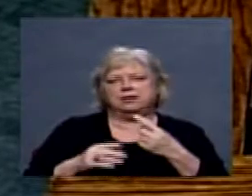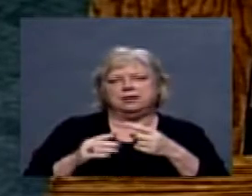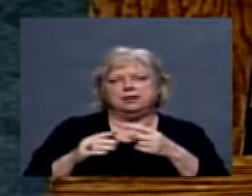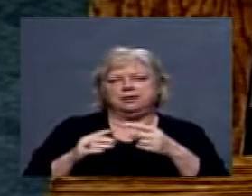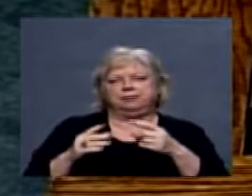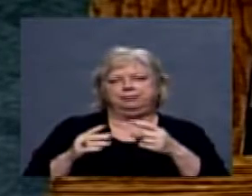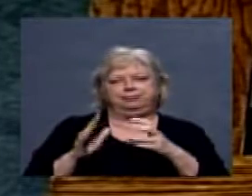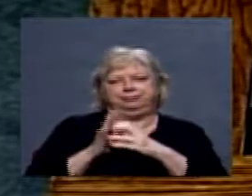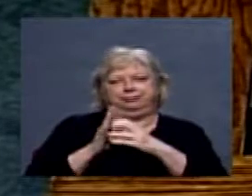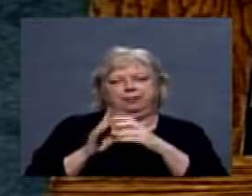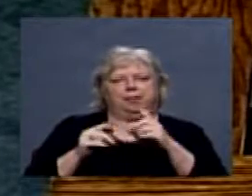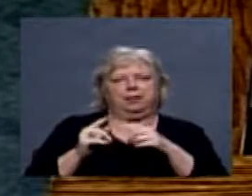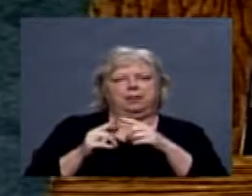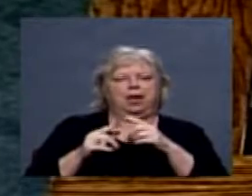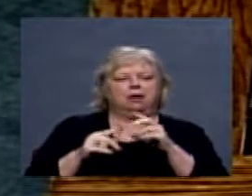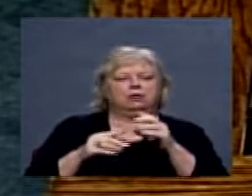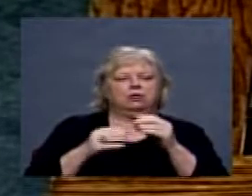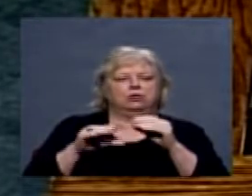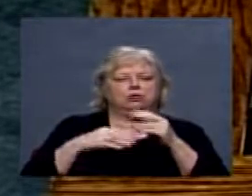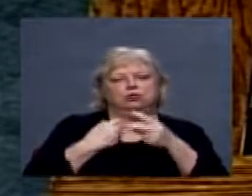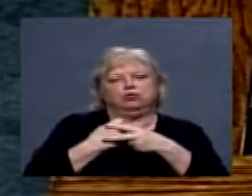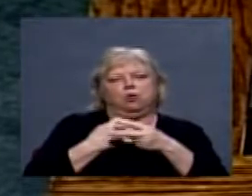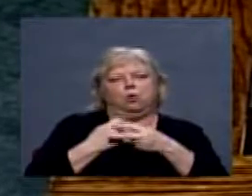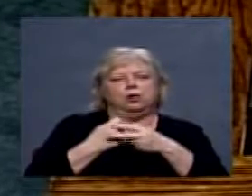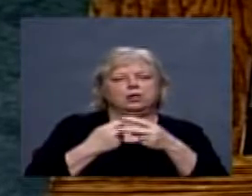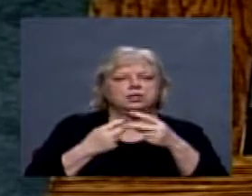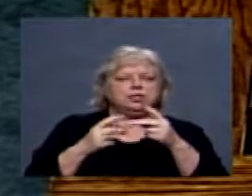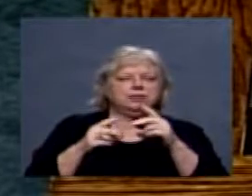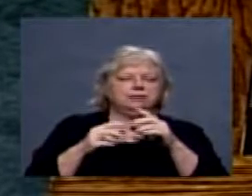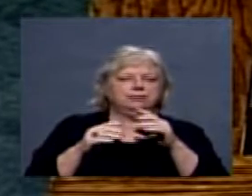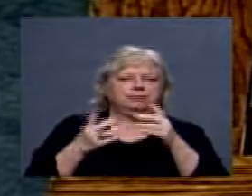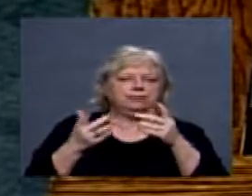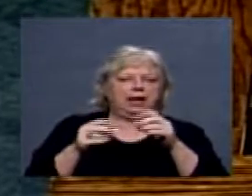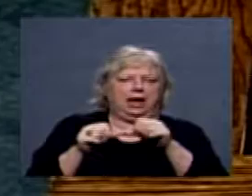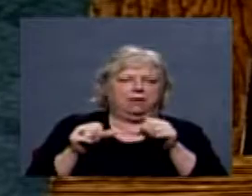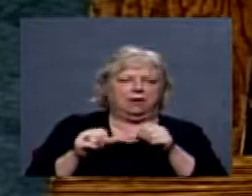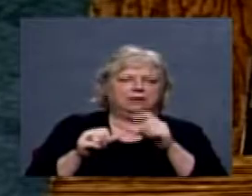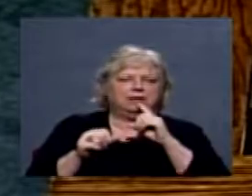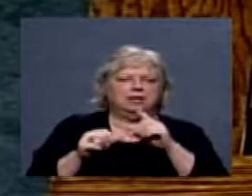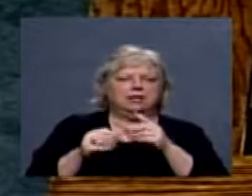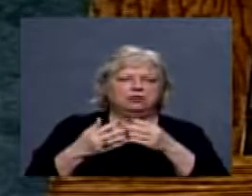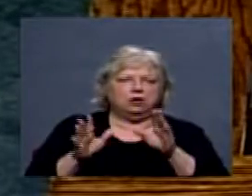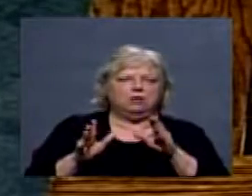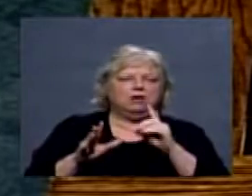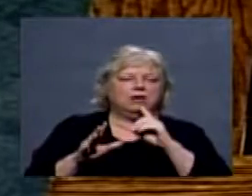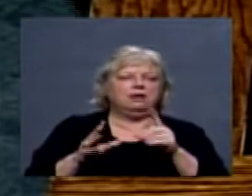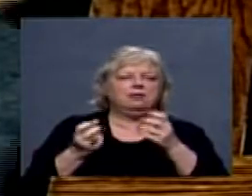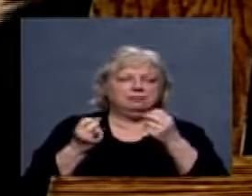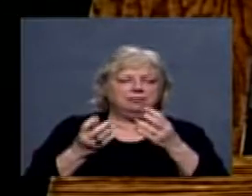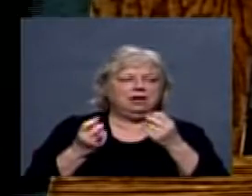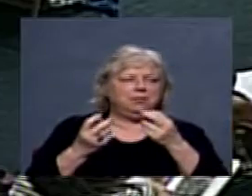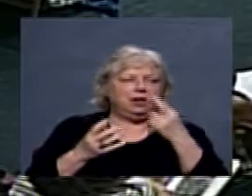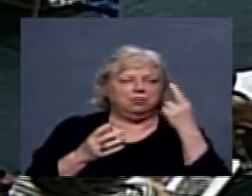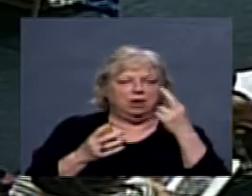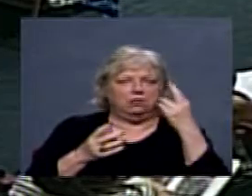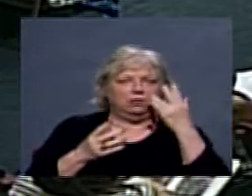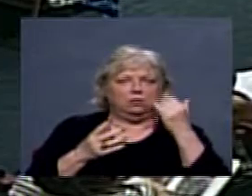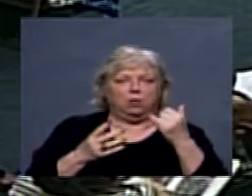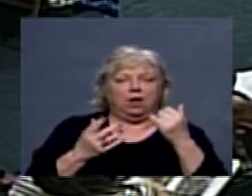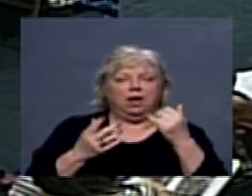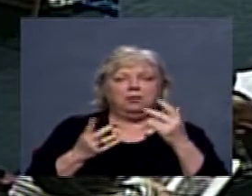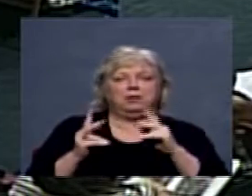general, and there are 426 reviews as to why you don't want a storage facility in your neighborhood. And I'll pass this